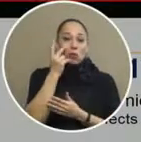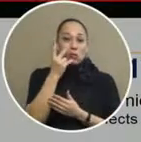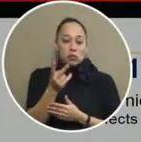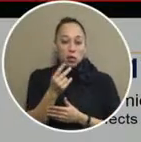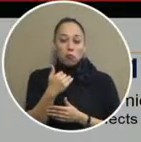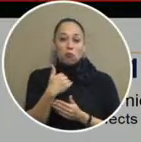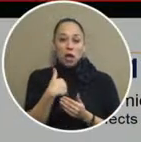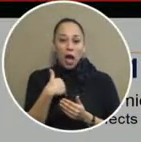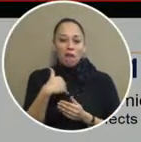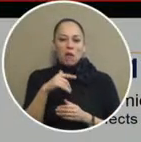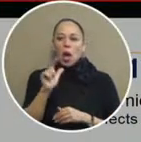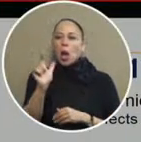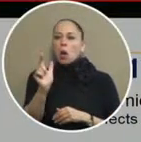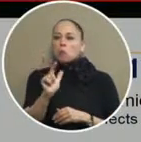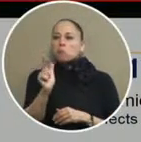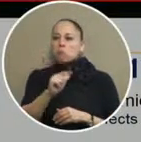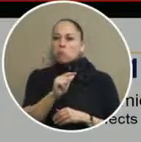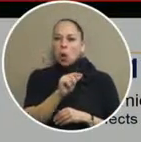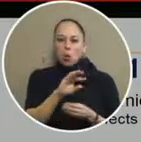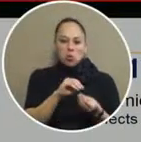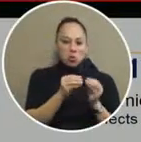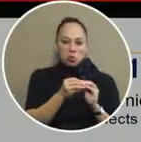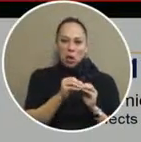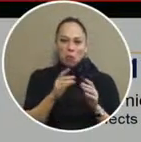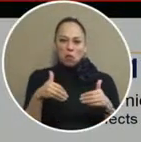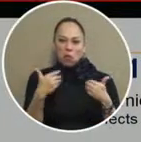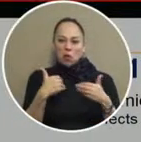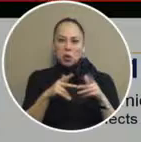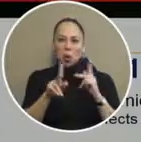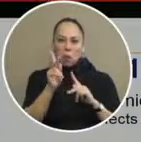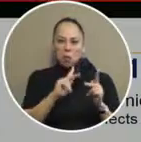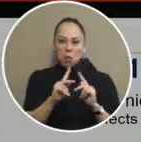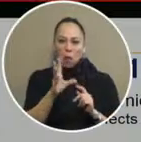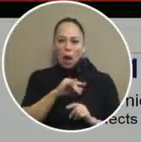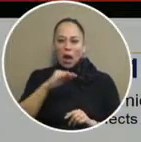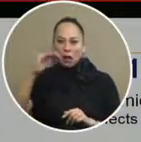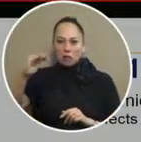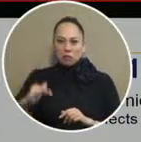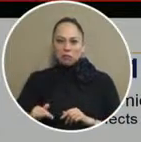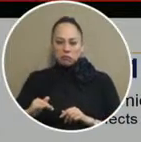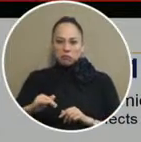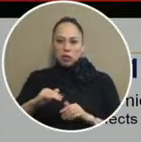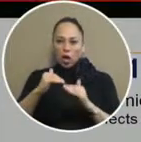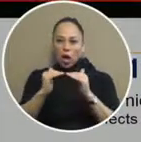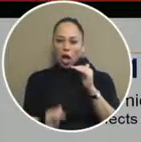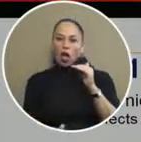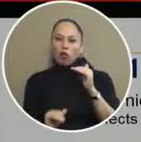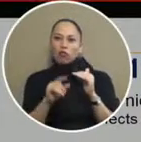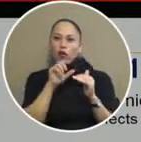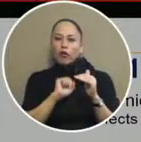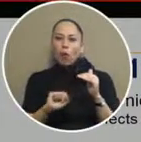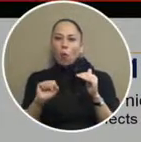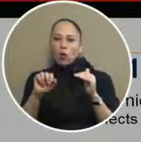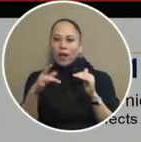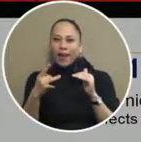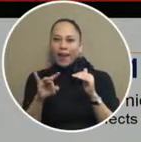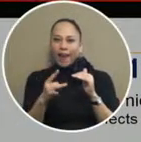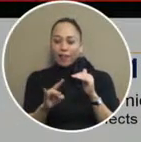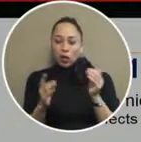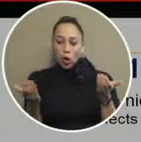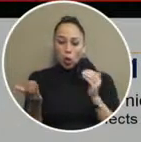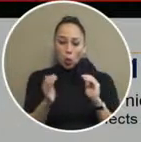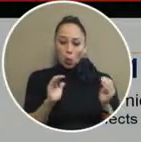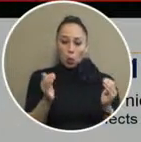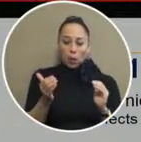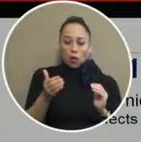very, very low hospitalization rates for those that are young, and minors have very low hospitalization rate compared